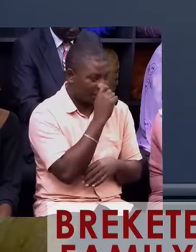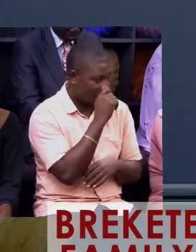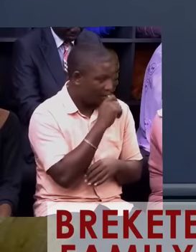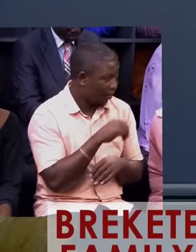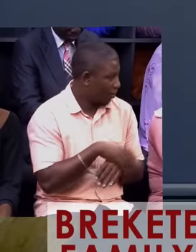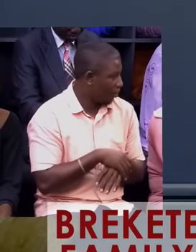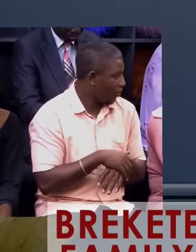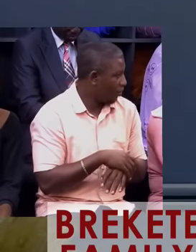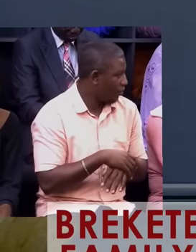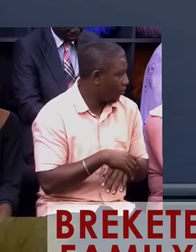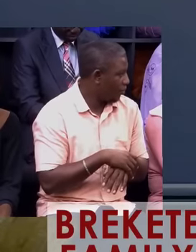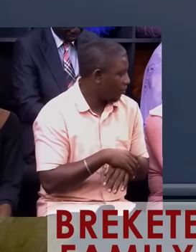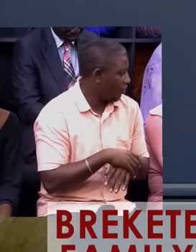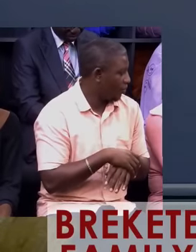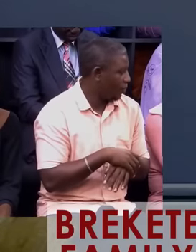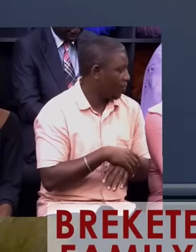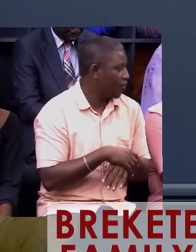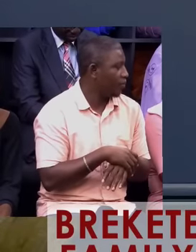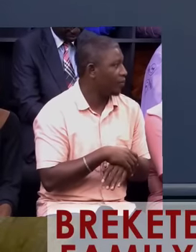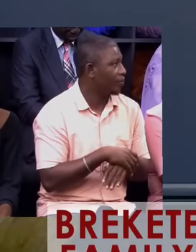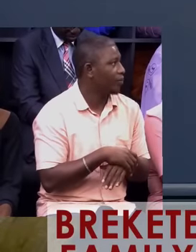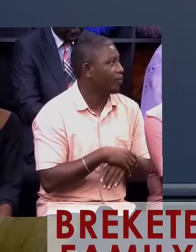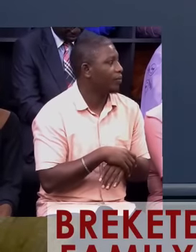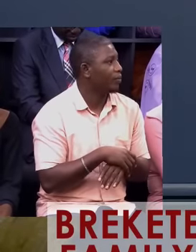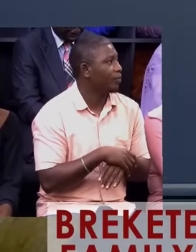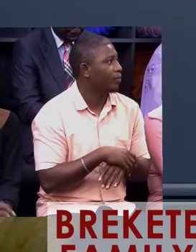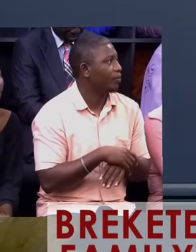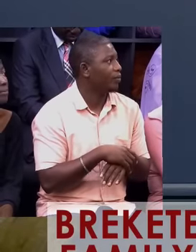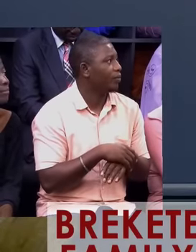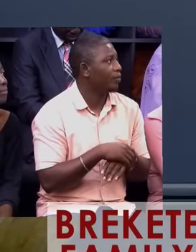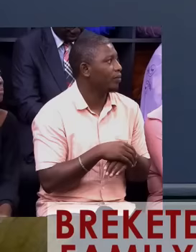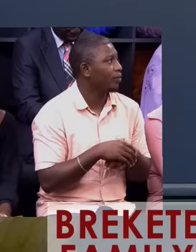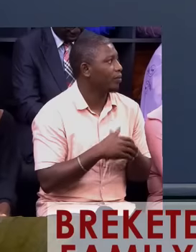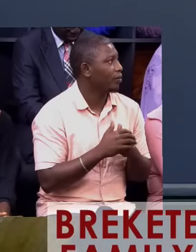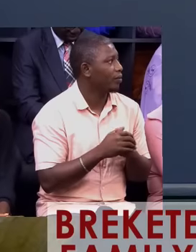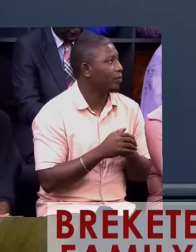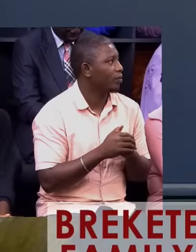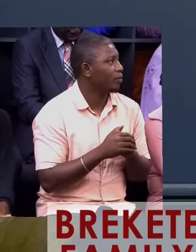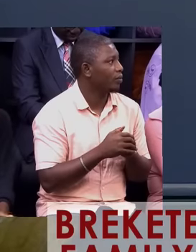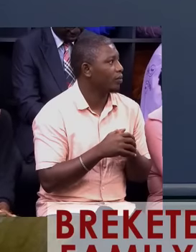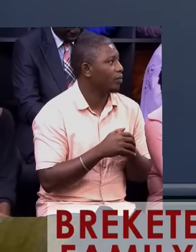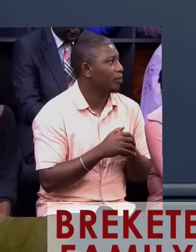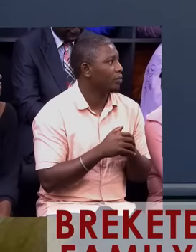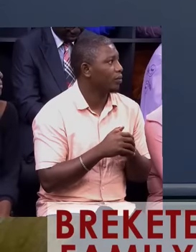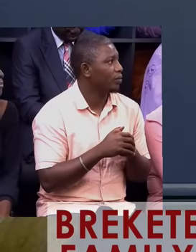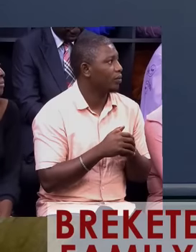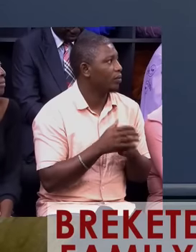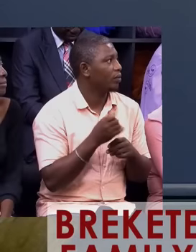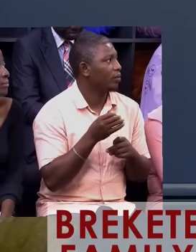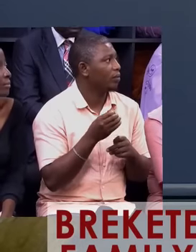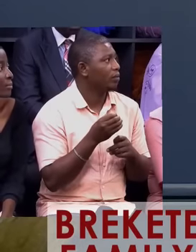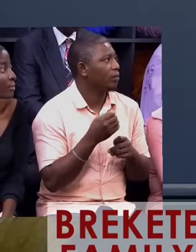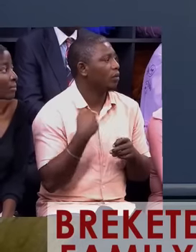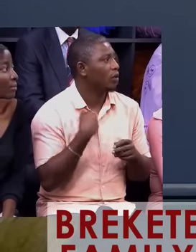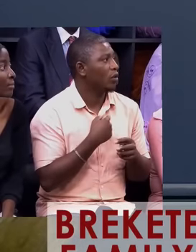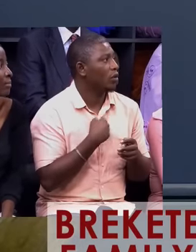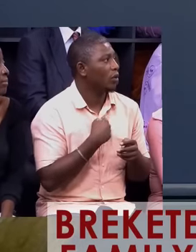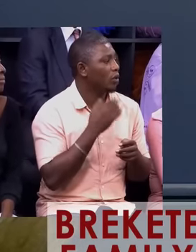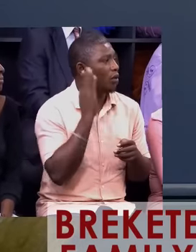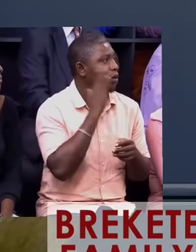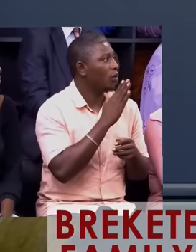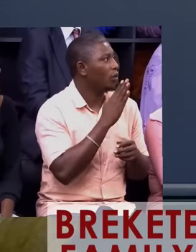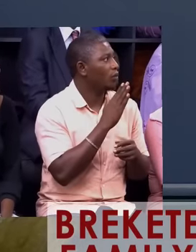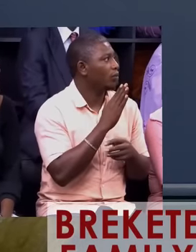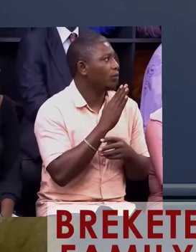TV telephone hey Network so we